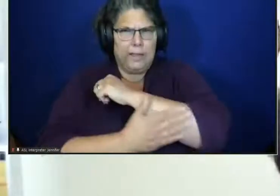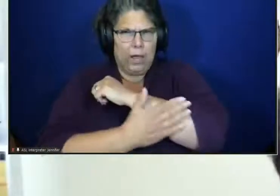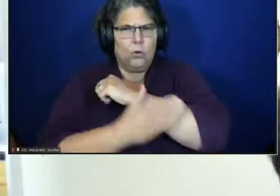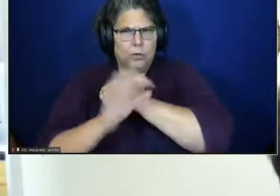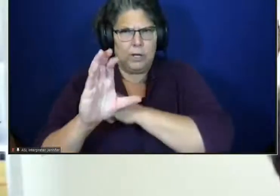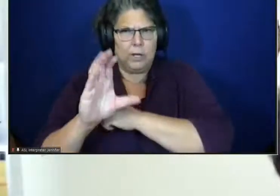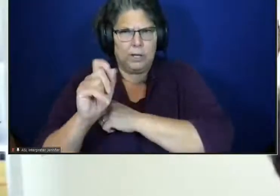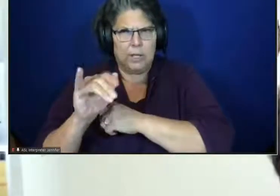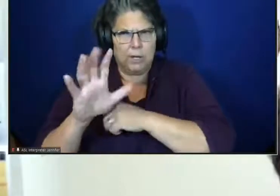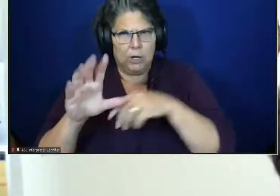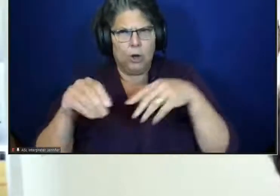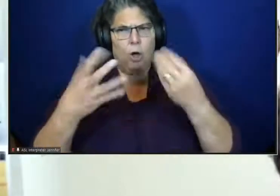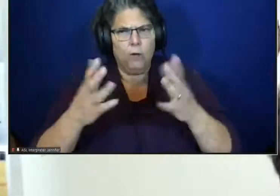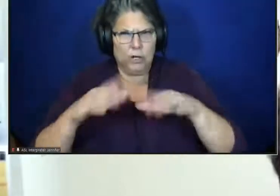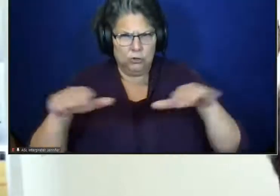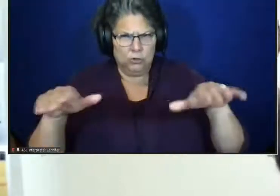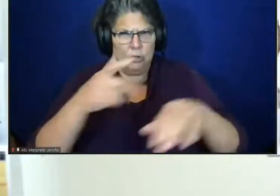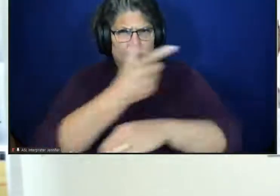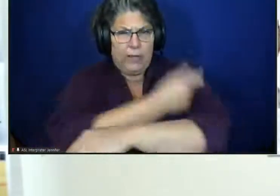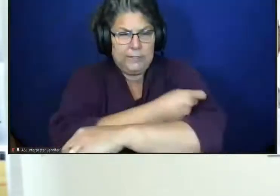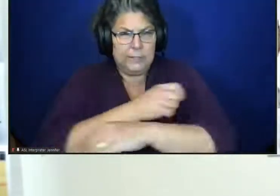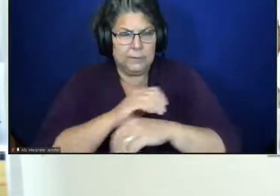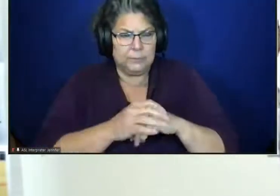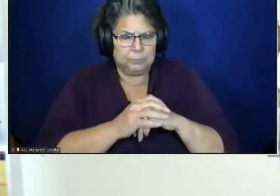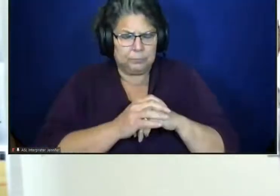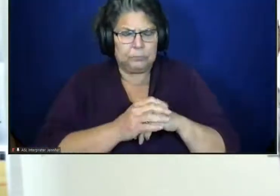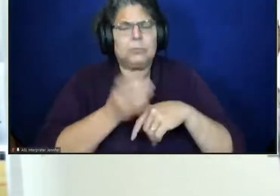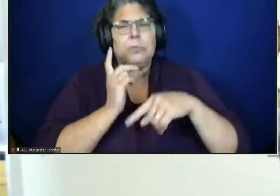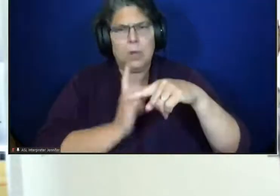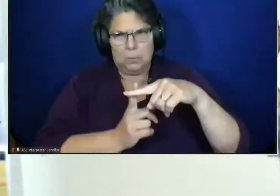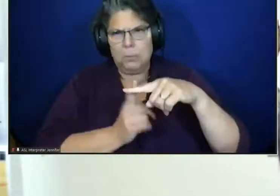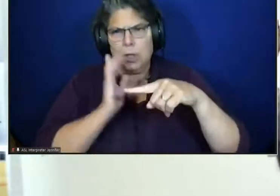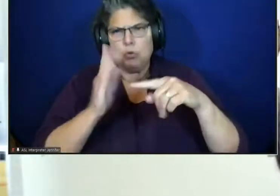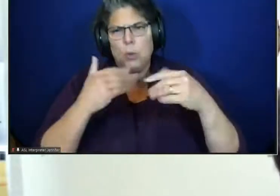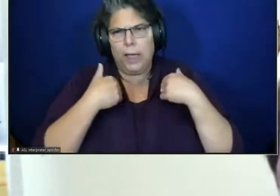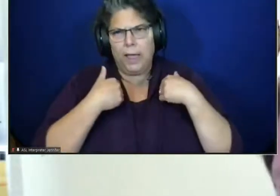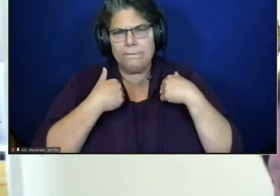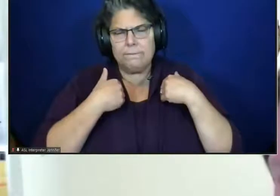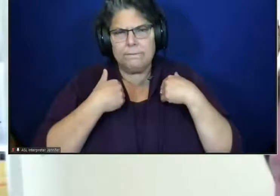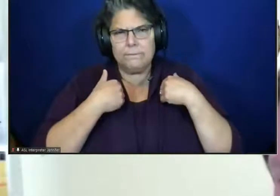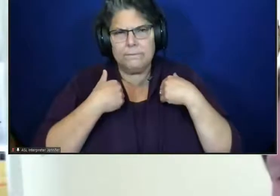offering childhood vaccines. And then we'll have them at our